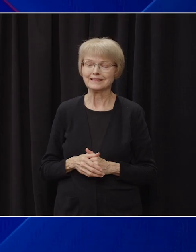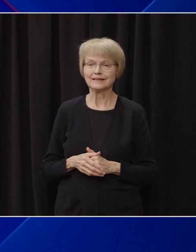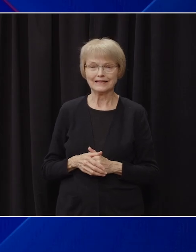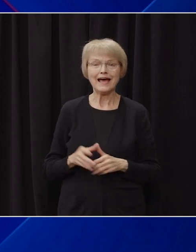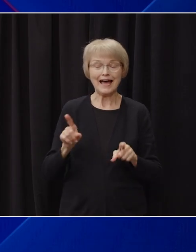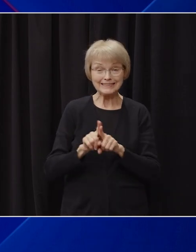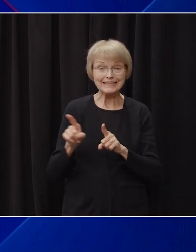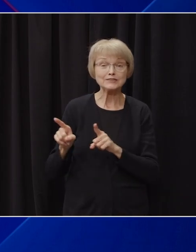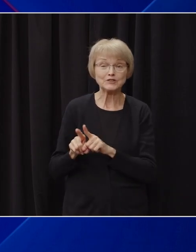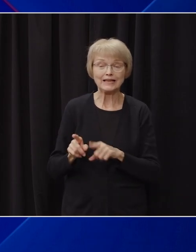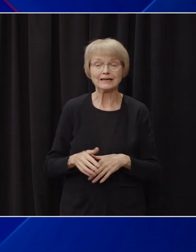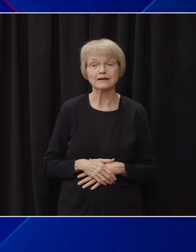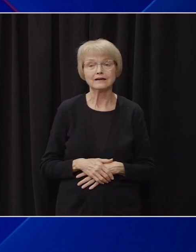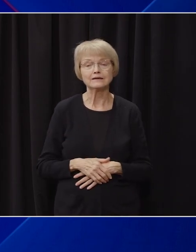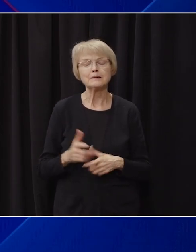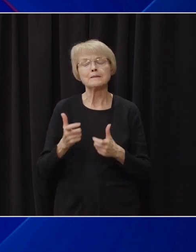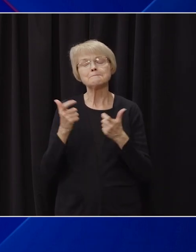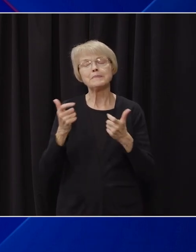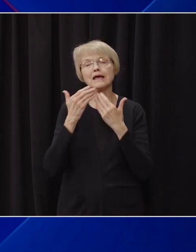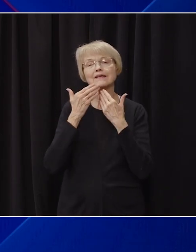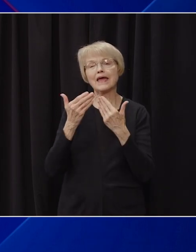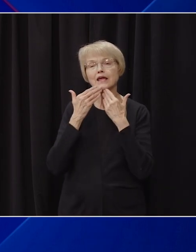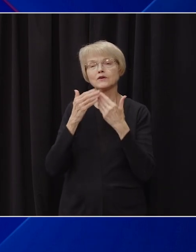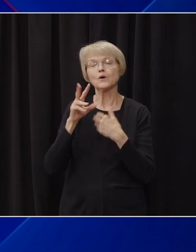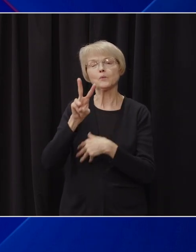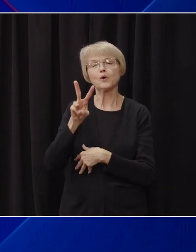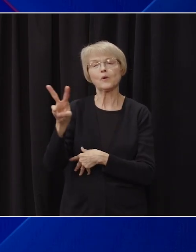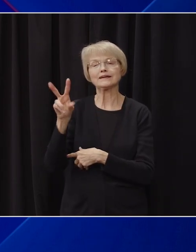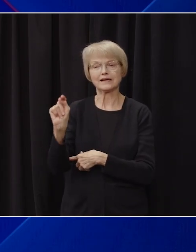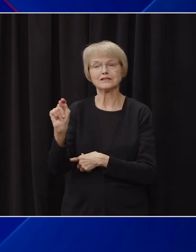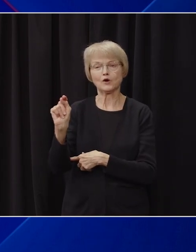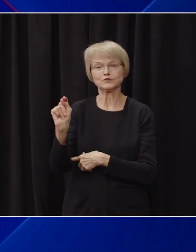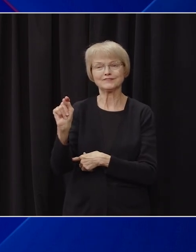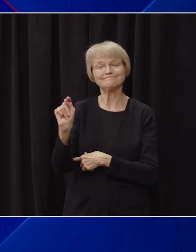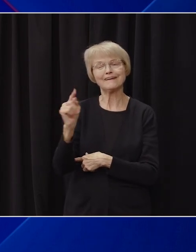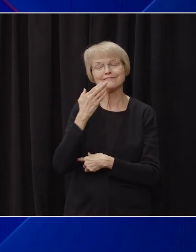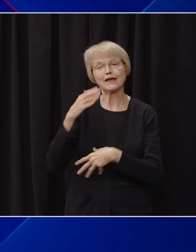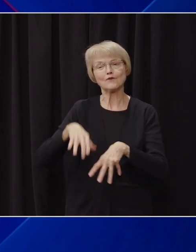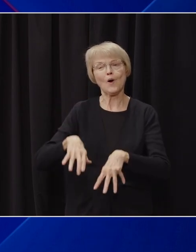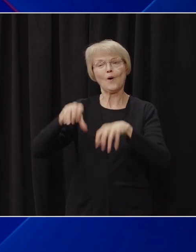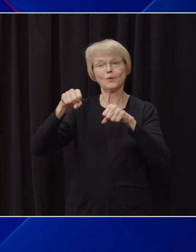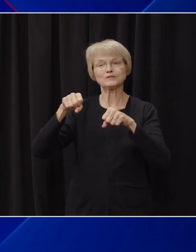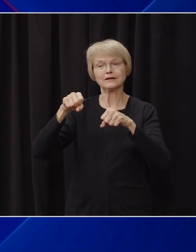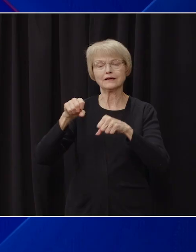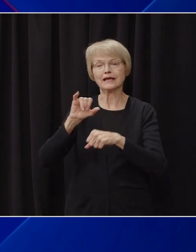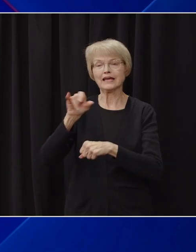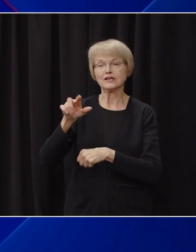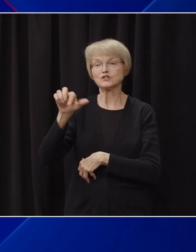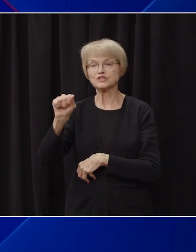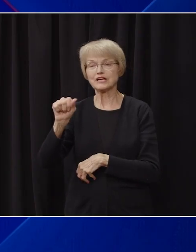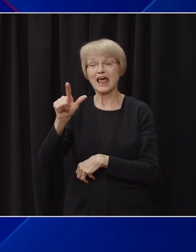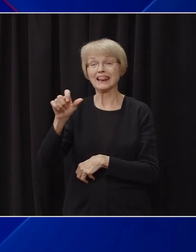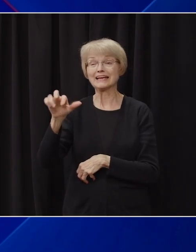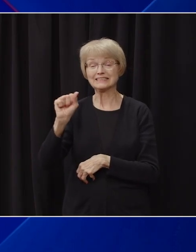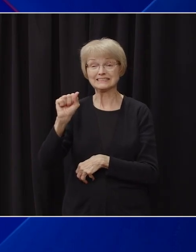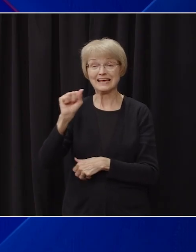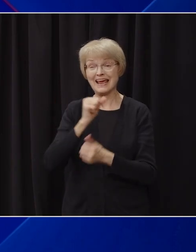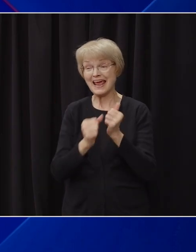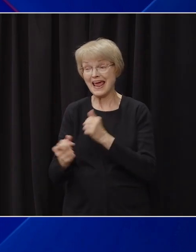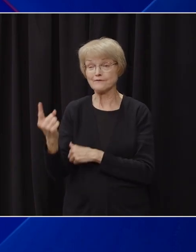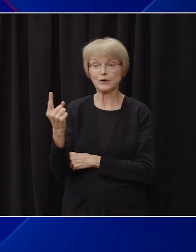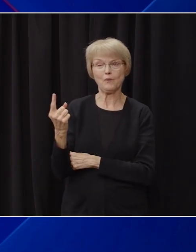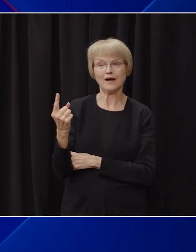Additionally, I want to extend a big, big thank you to Worldwide Technology for hosting us. Jessica, Lisa, everybody